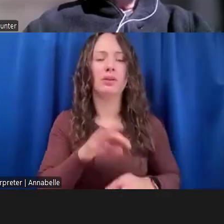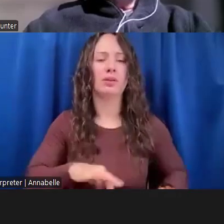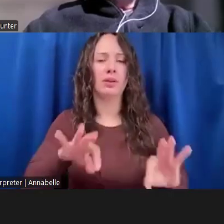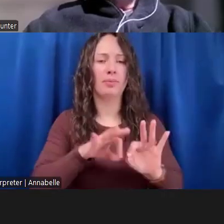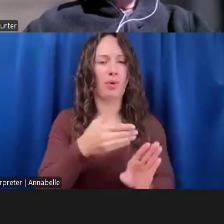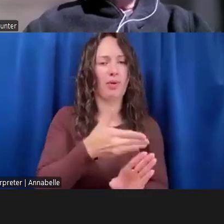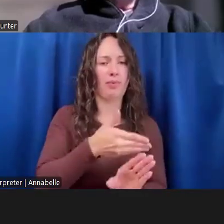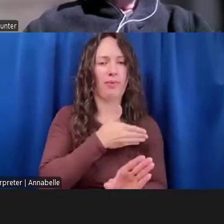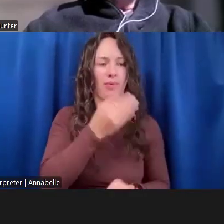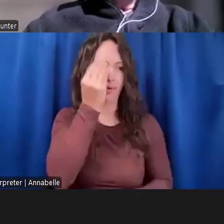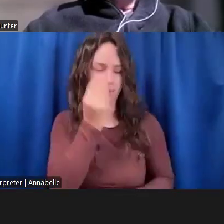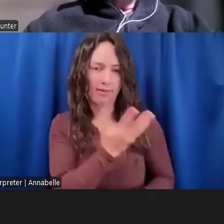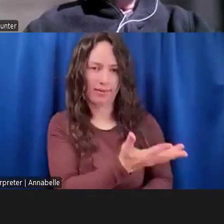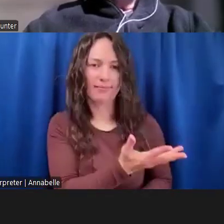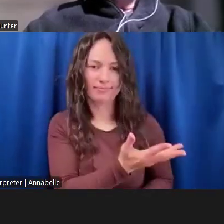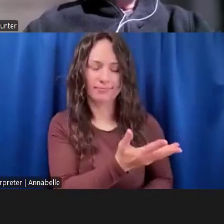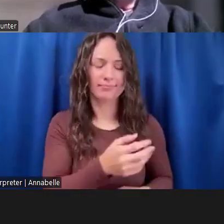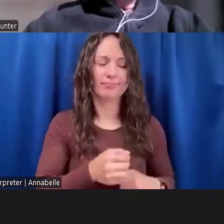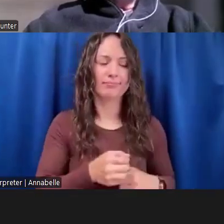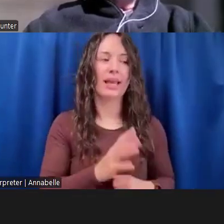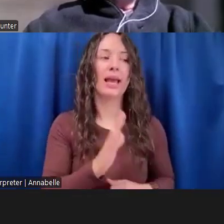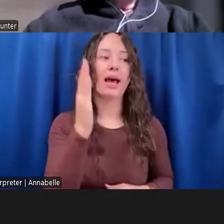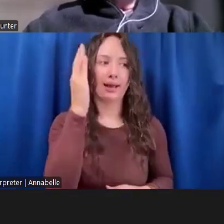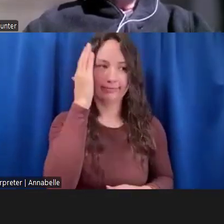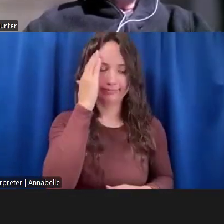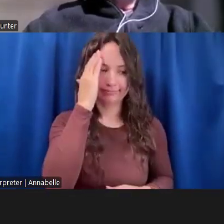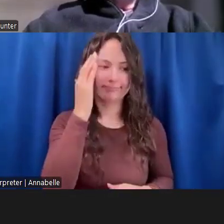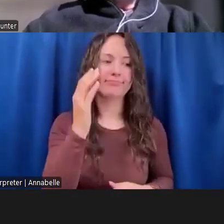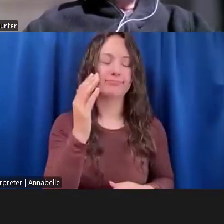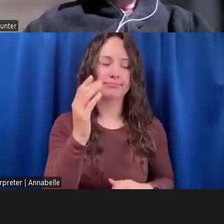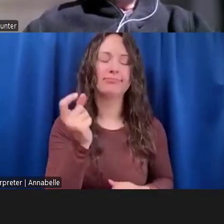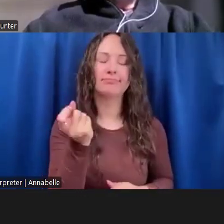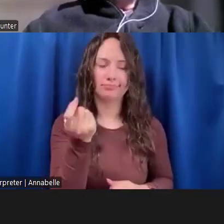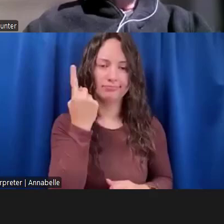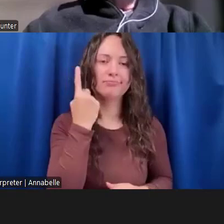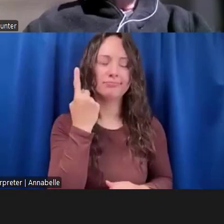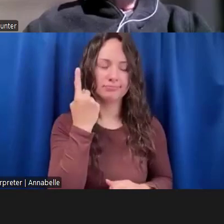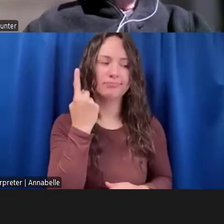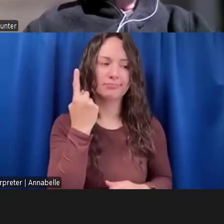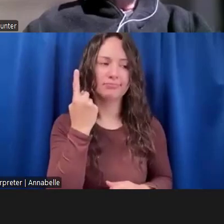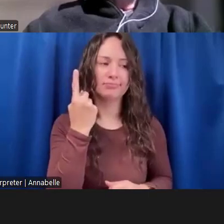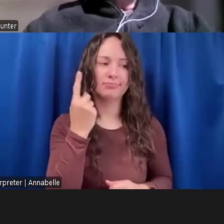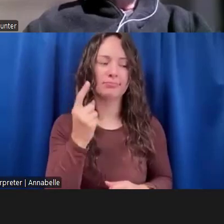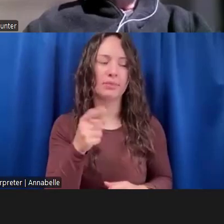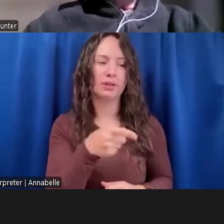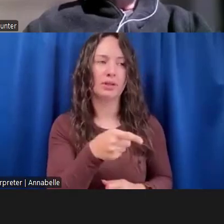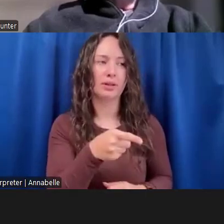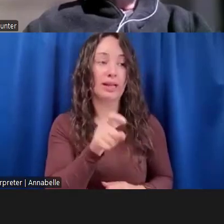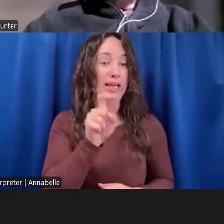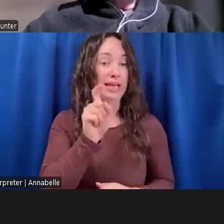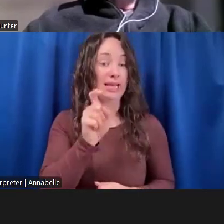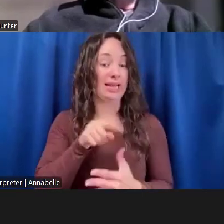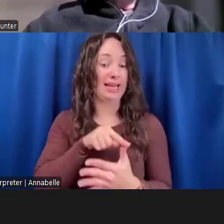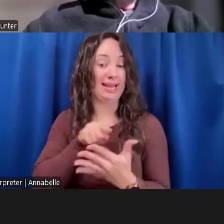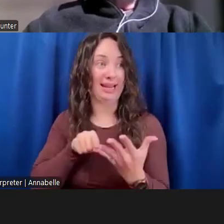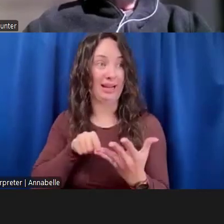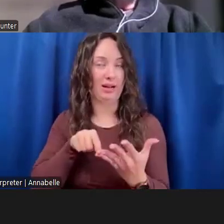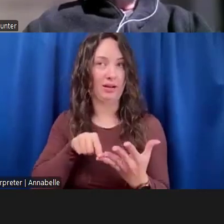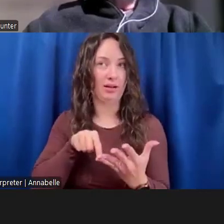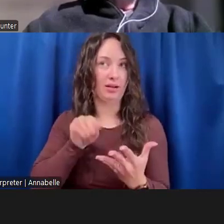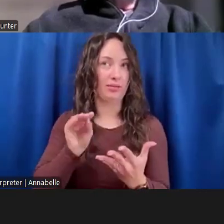time, and we know the kind of things that we need to move north, and we can get them to grow. But